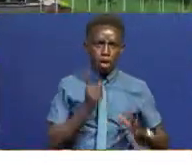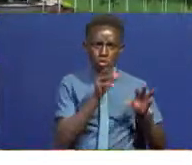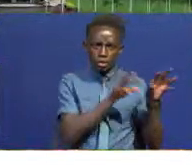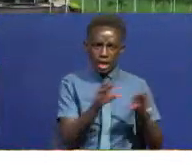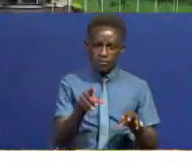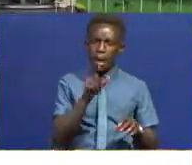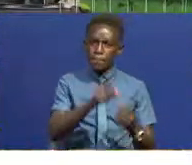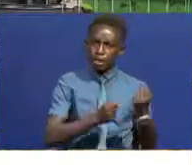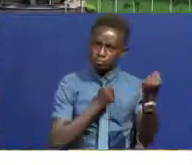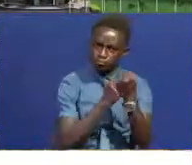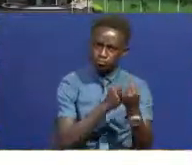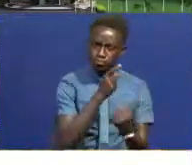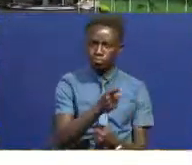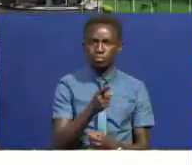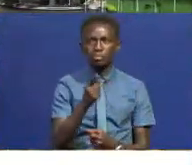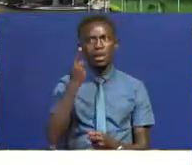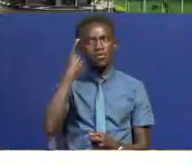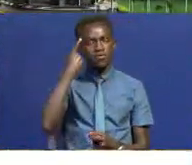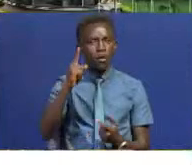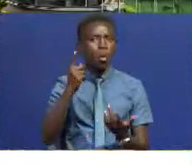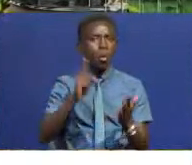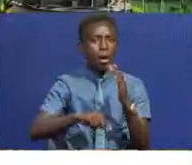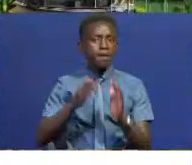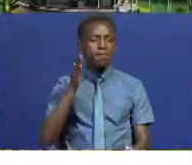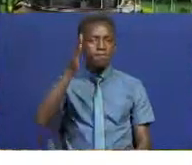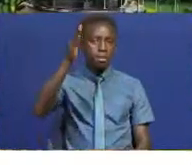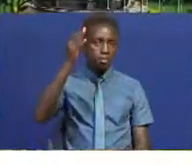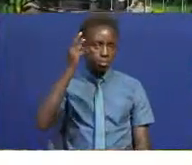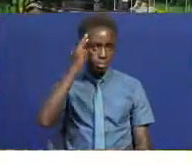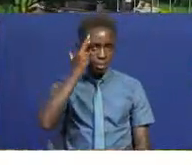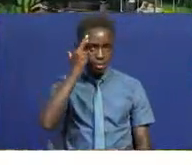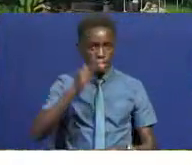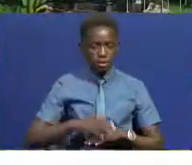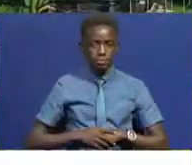purposes. Gishoki Washira, Prime Edition.